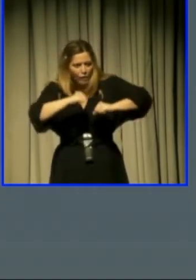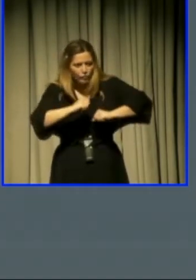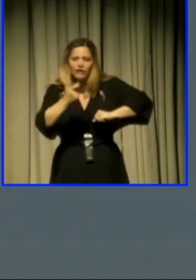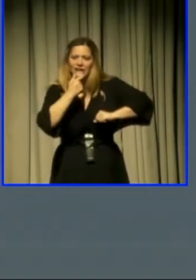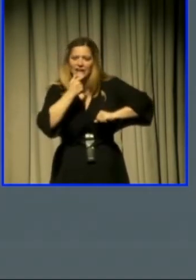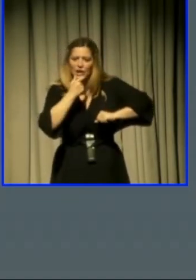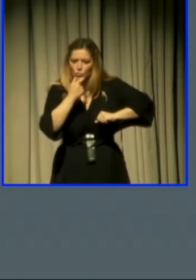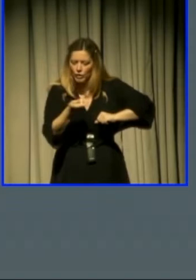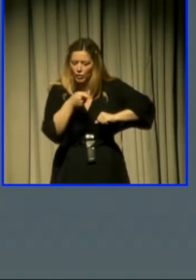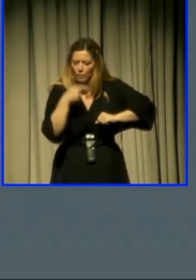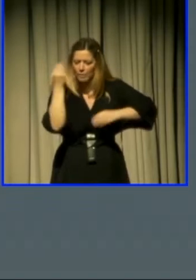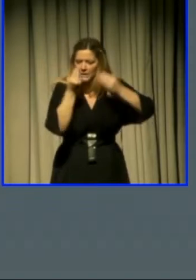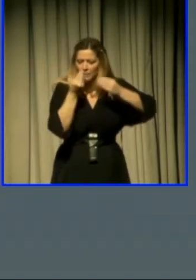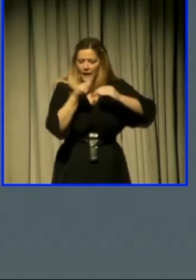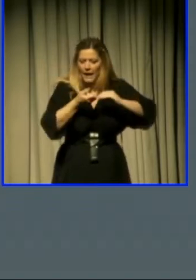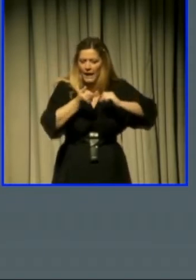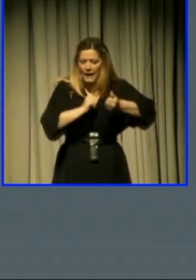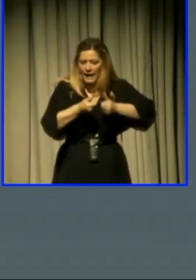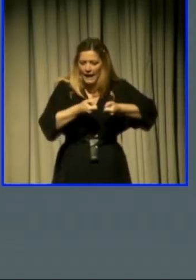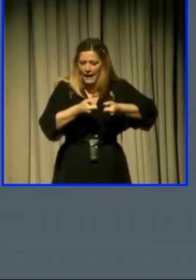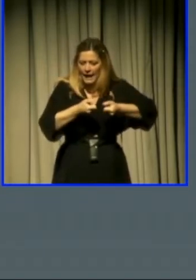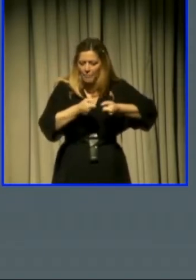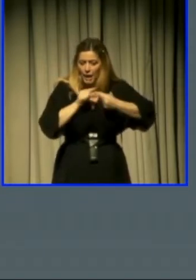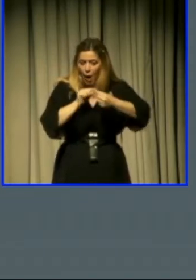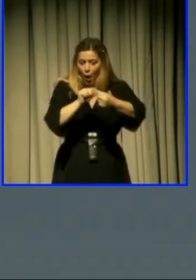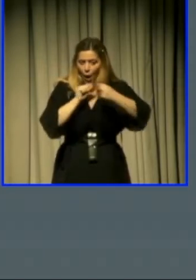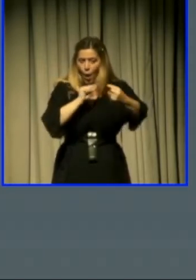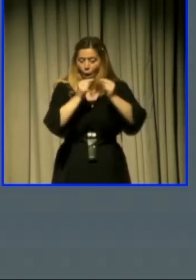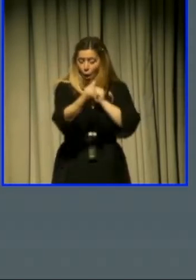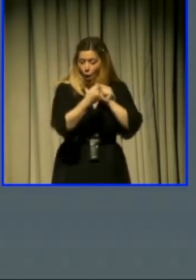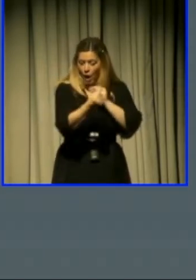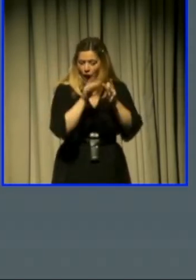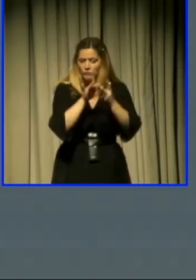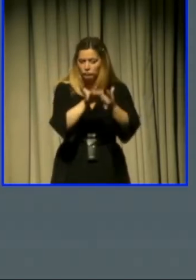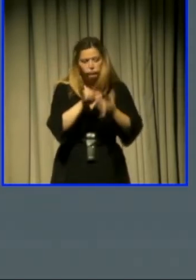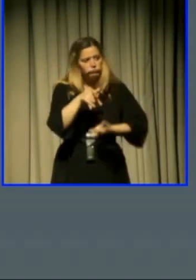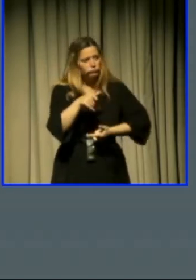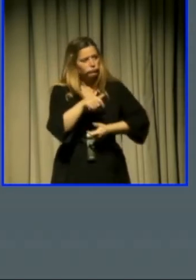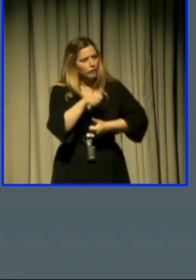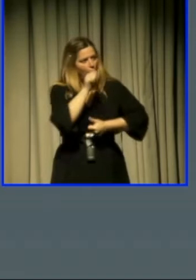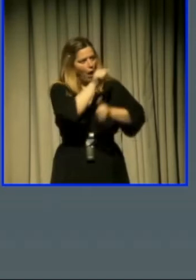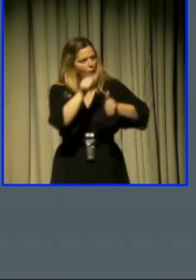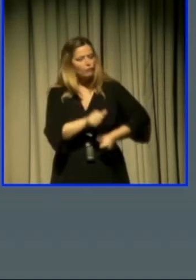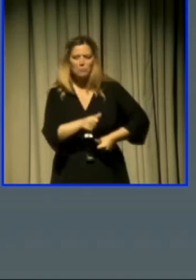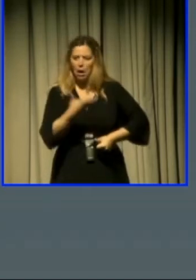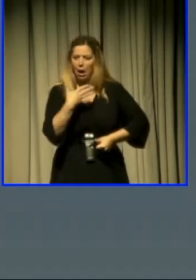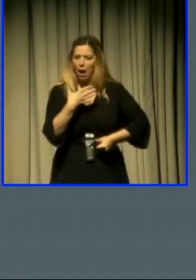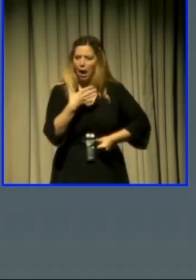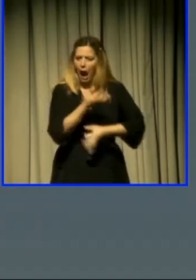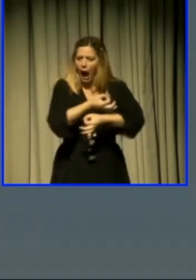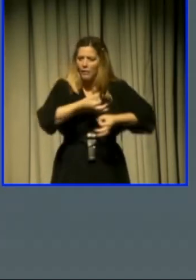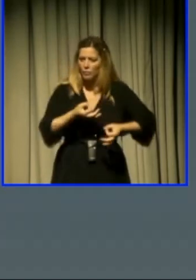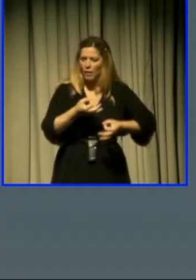is a good way to bond and make connections with people. And 91% plan to continue to talk to